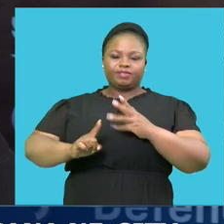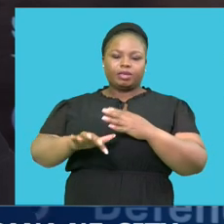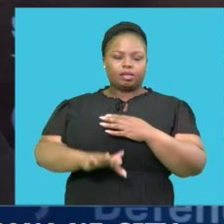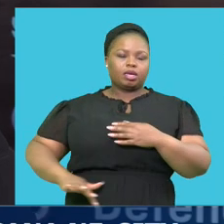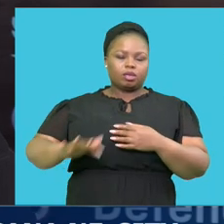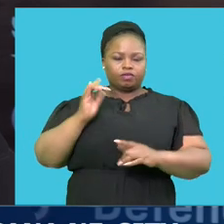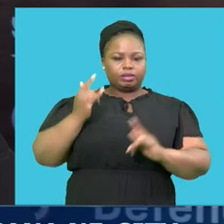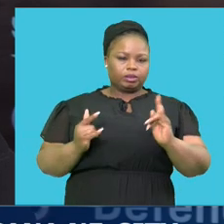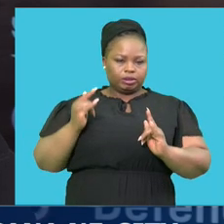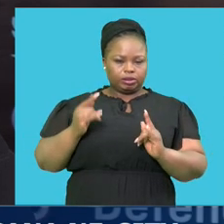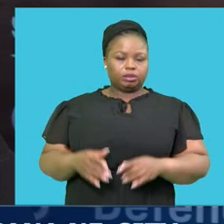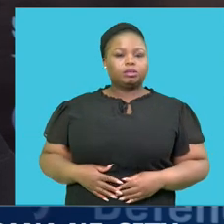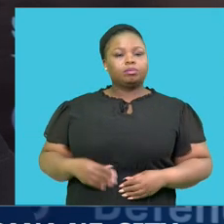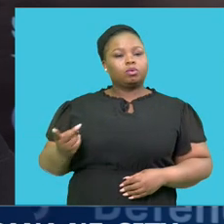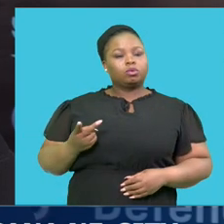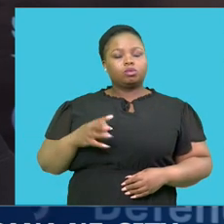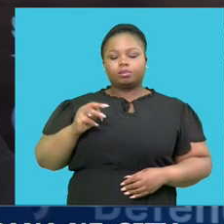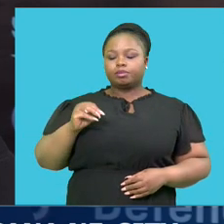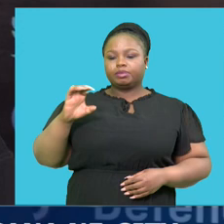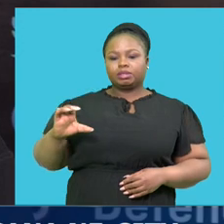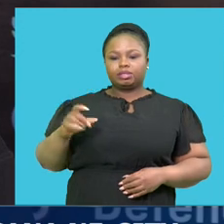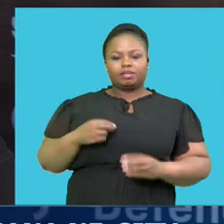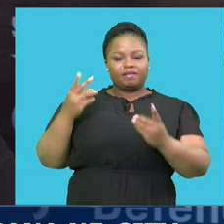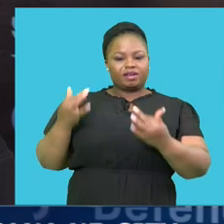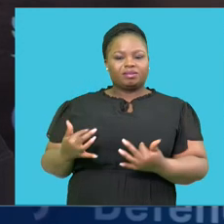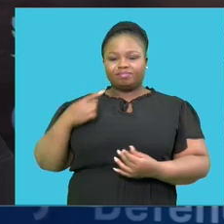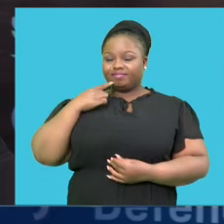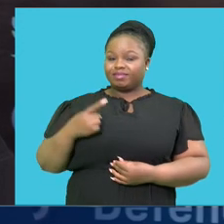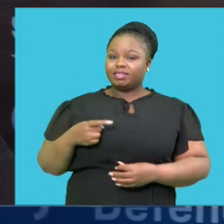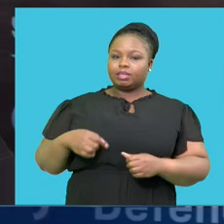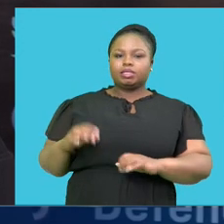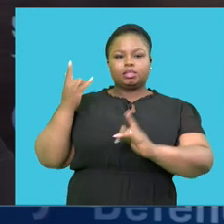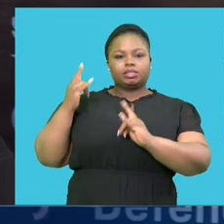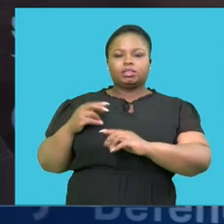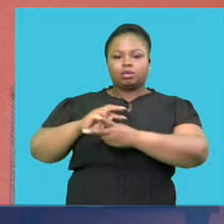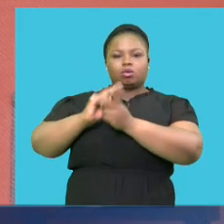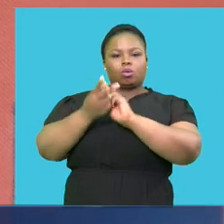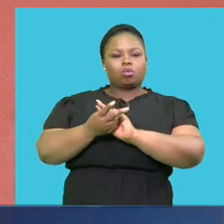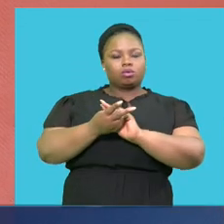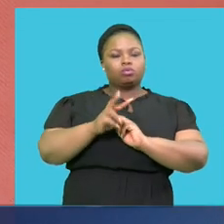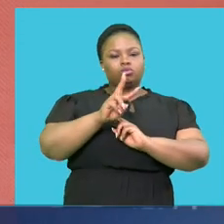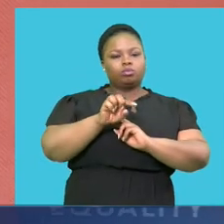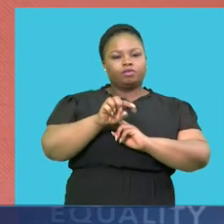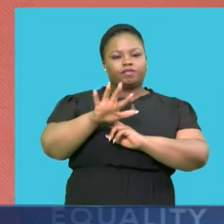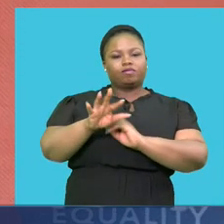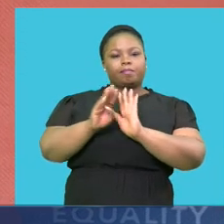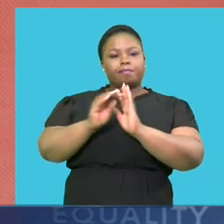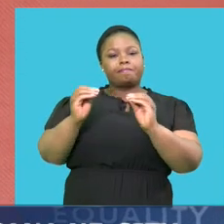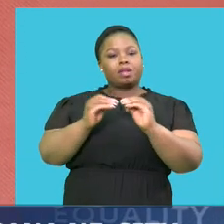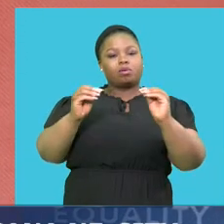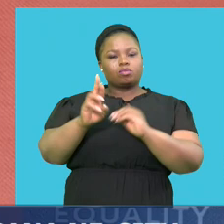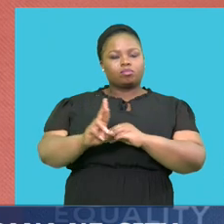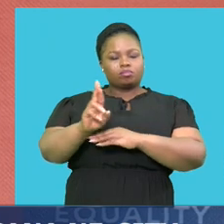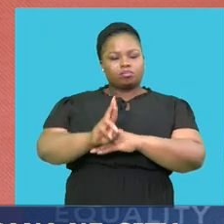city, the admission by the MMC financed that the city needs a loan of an amount of 2.5 billion